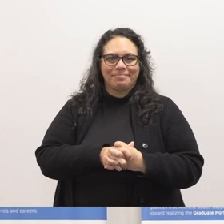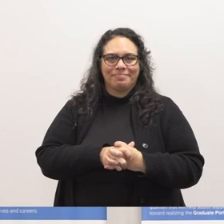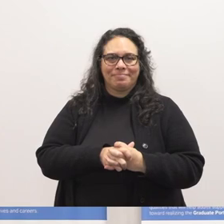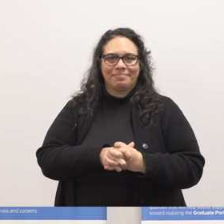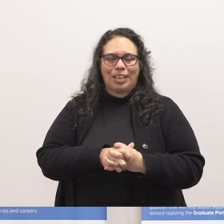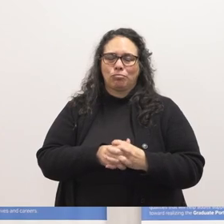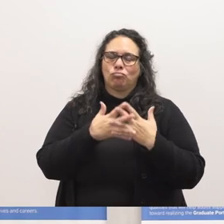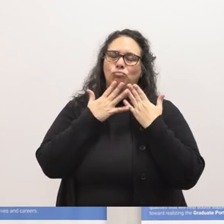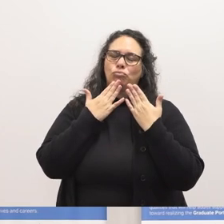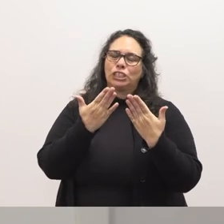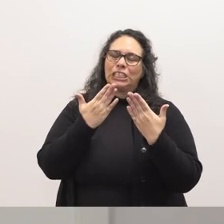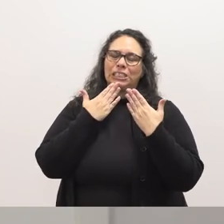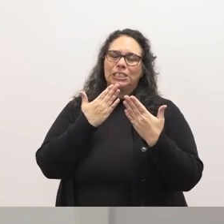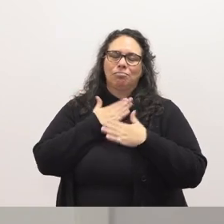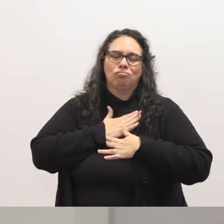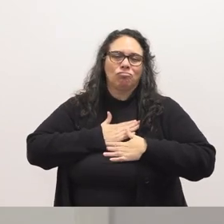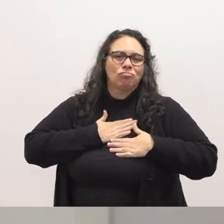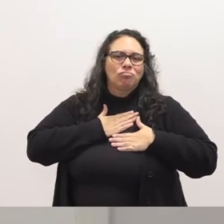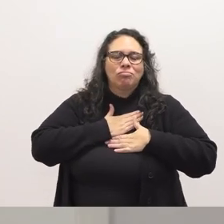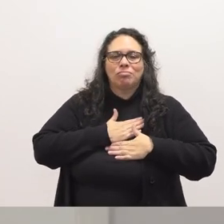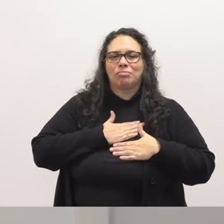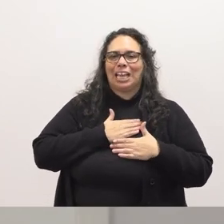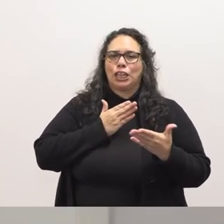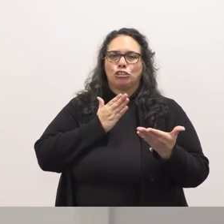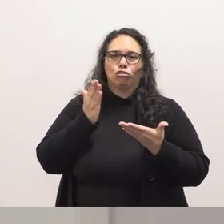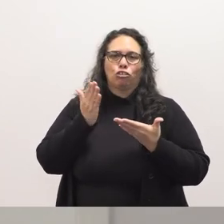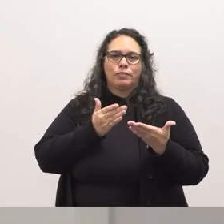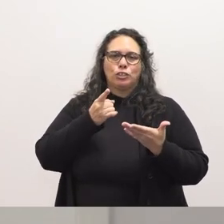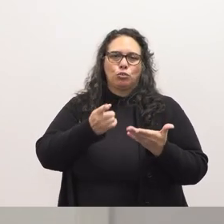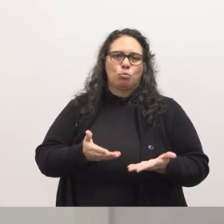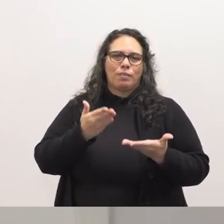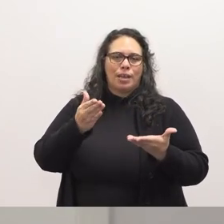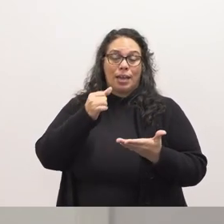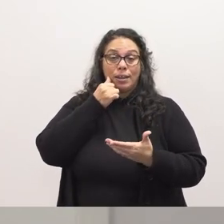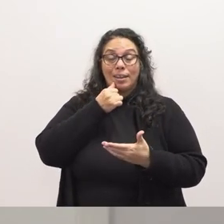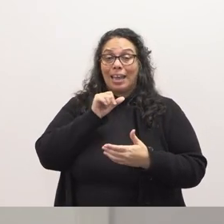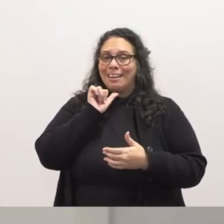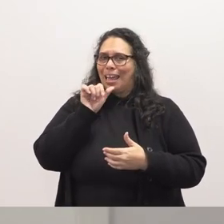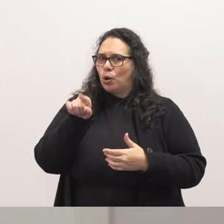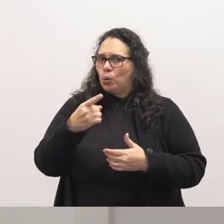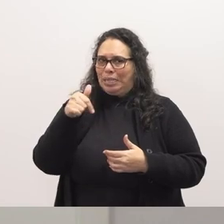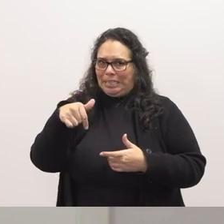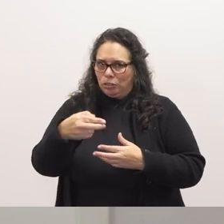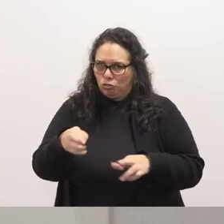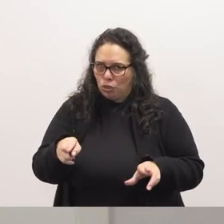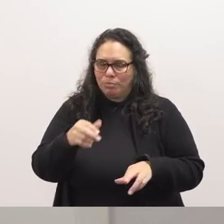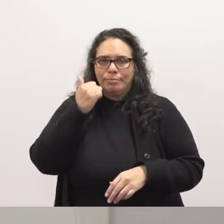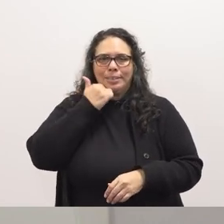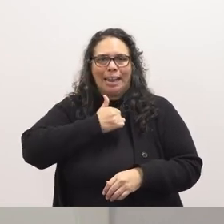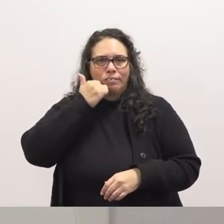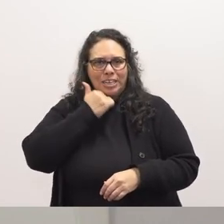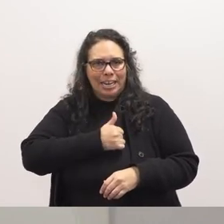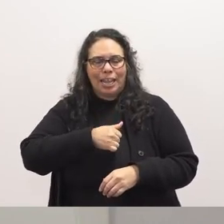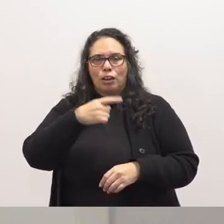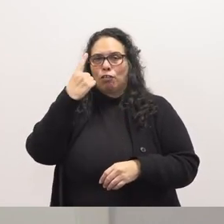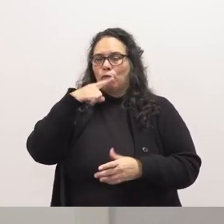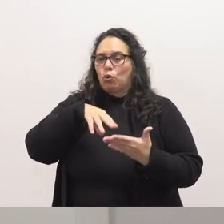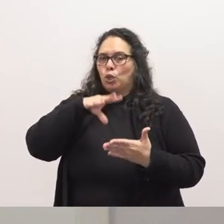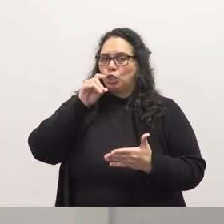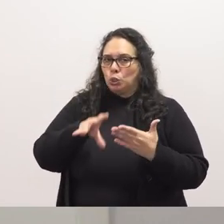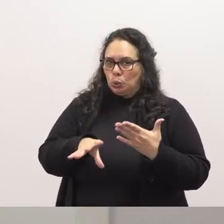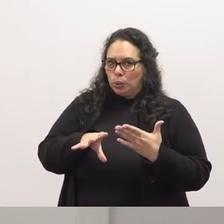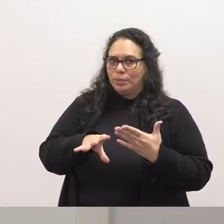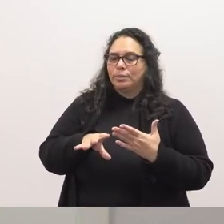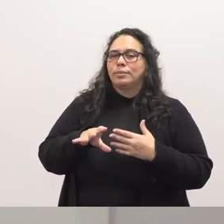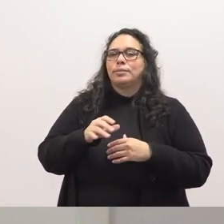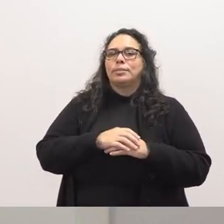We greatly appreciate you and the service that you provide, not just in this room, but each and every day on behalf of students.